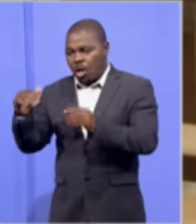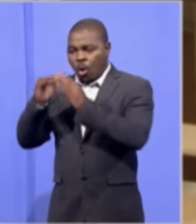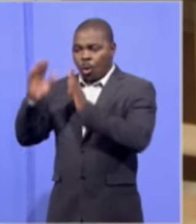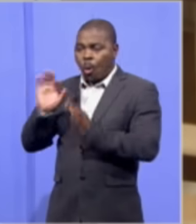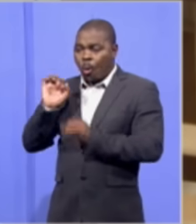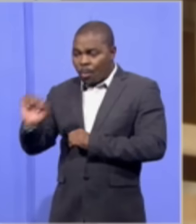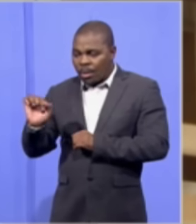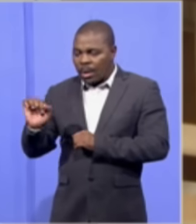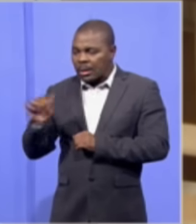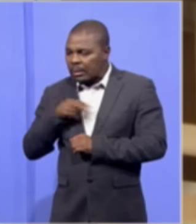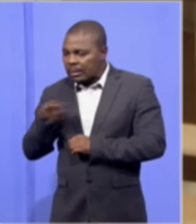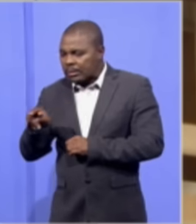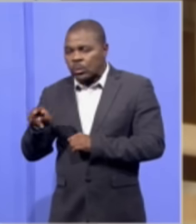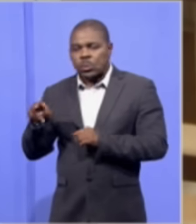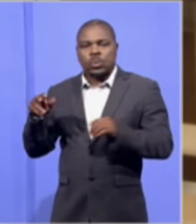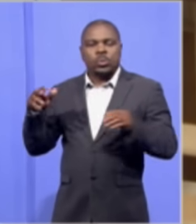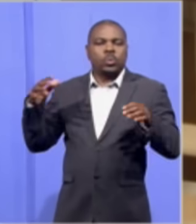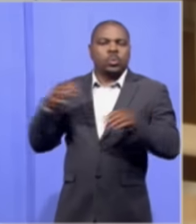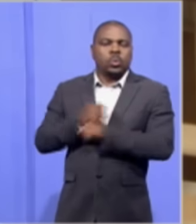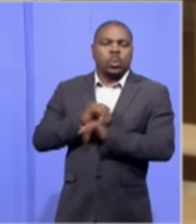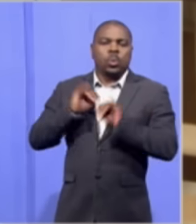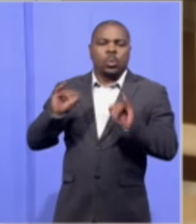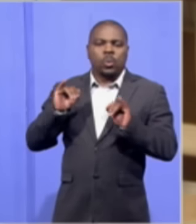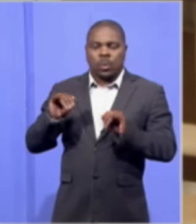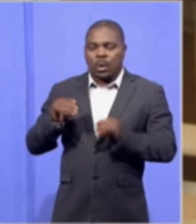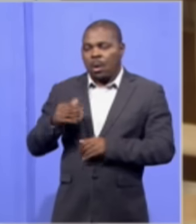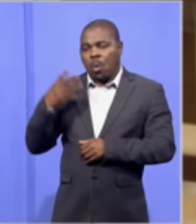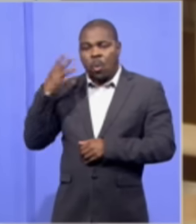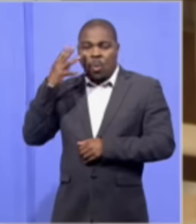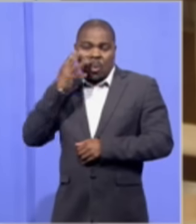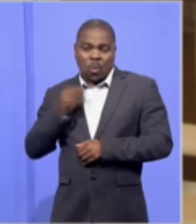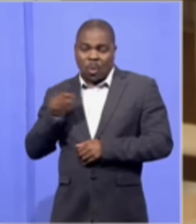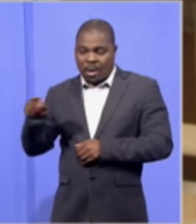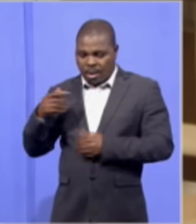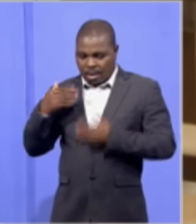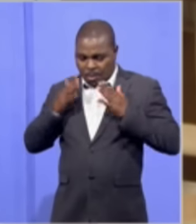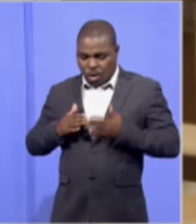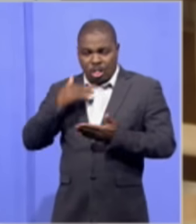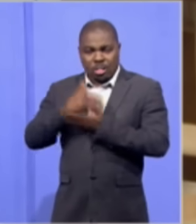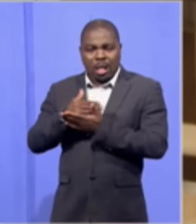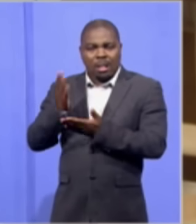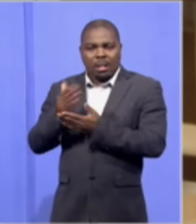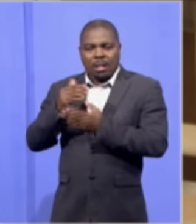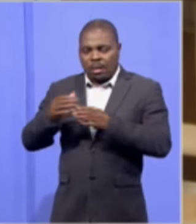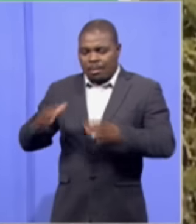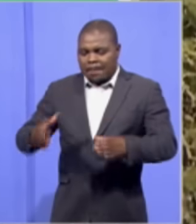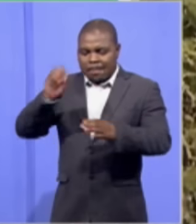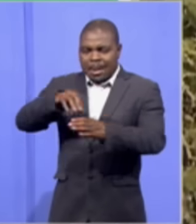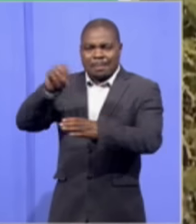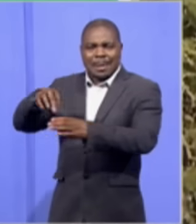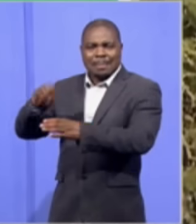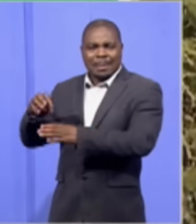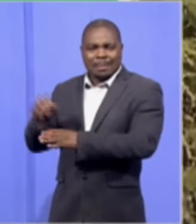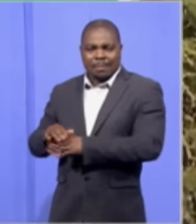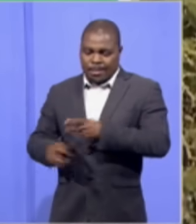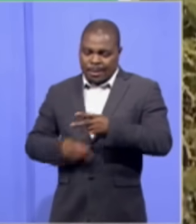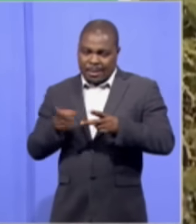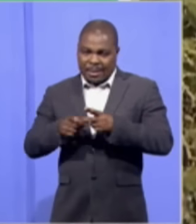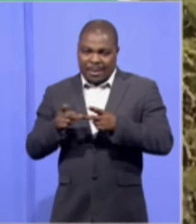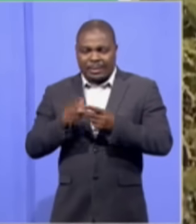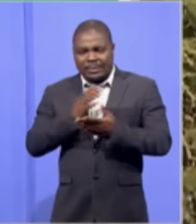ba gahlane le dipsišamare fao ditho tša mokgekolo di hweditšwego di gebetletšwe ka gare ga dipakete ditlabela tše dingwe